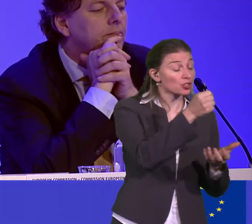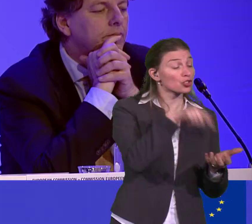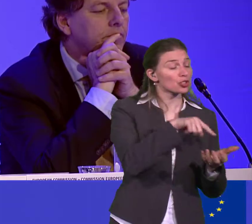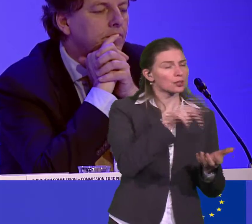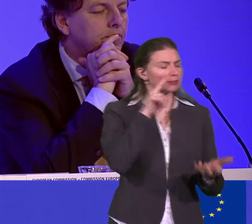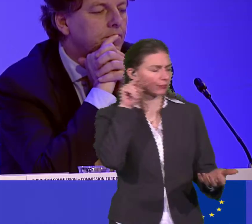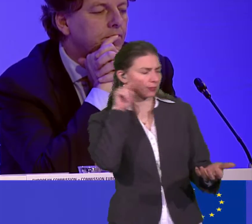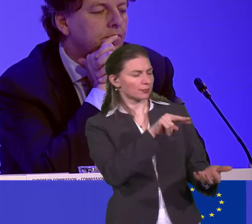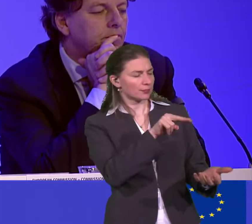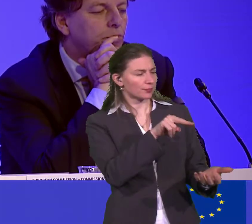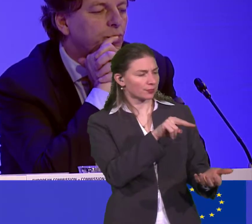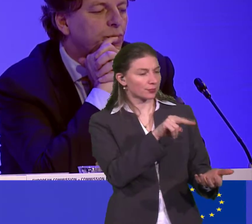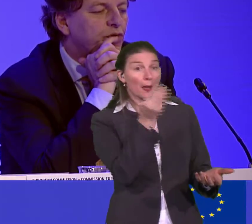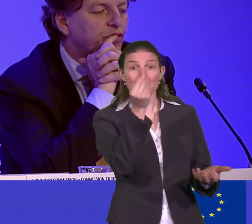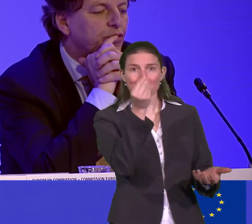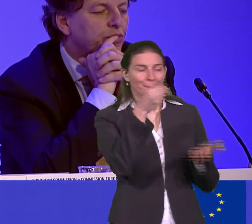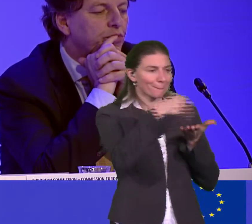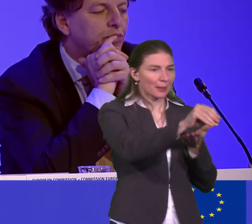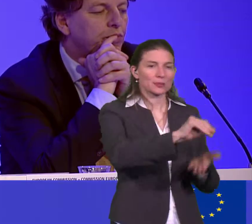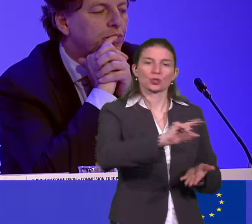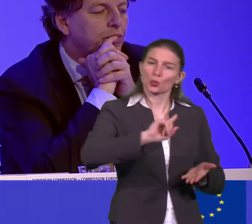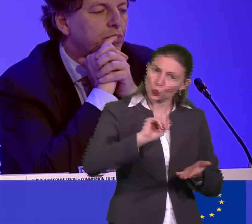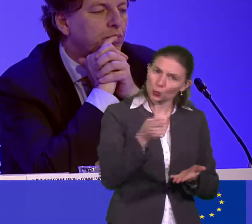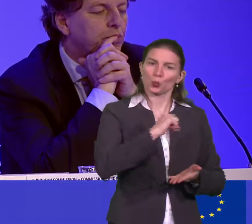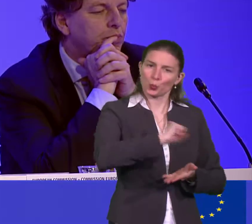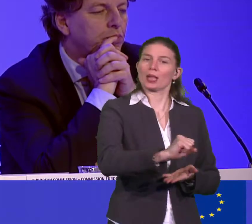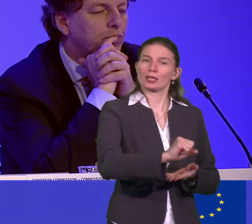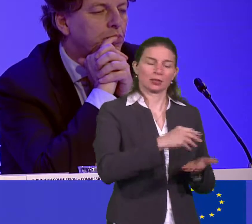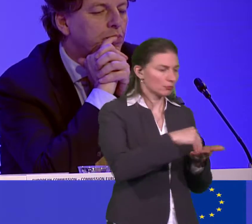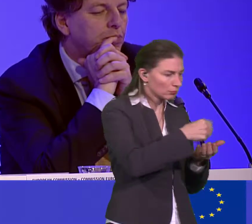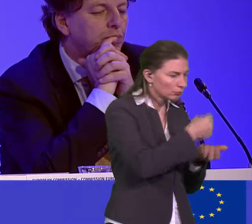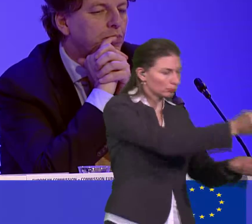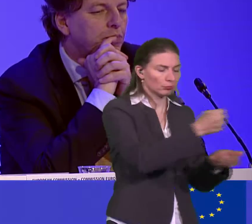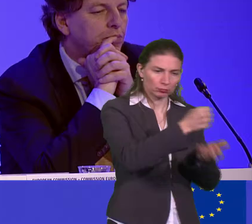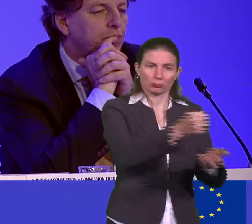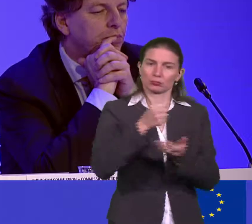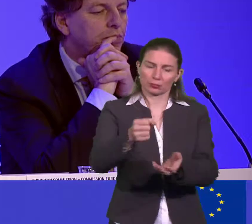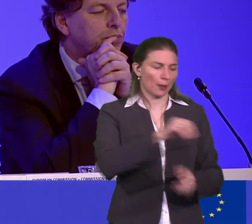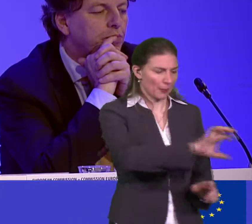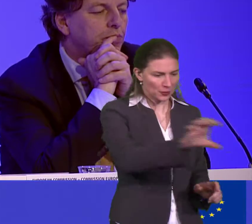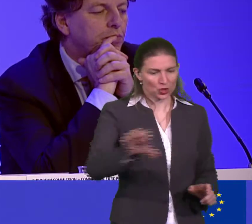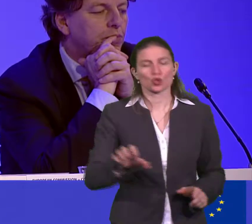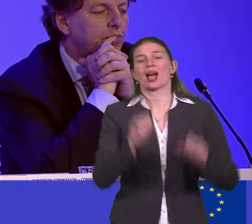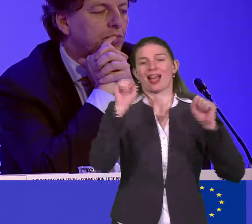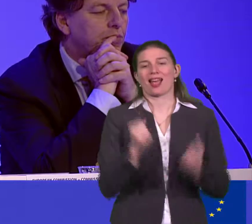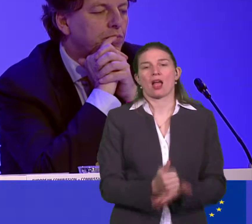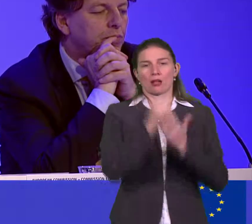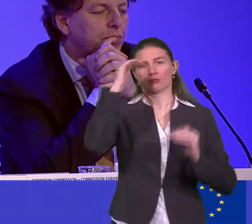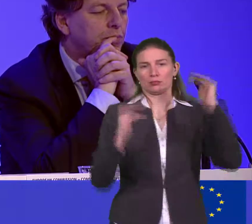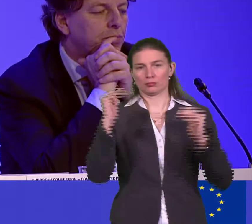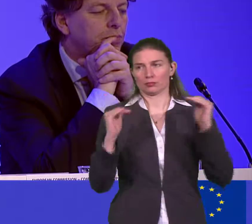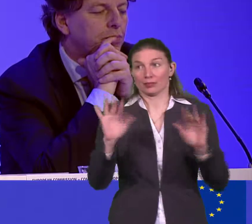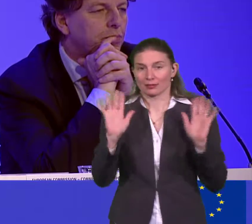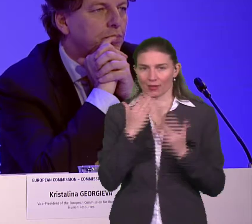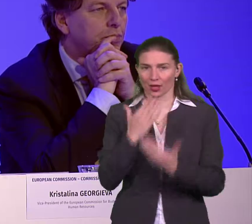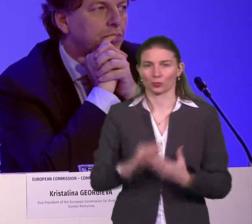that payments go quickly to member states, so that can be a balancing factor for the national budgets. Thank